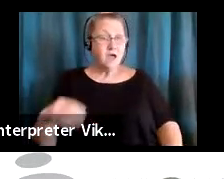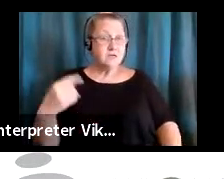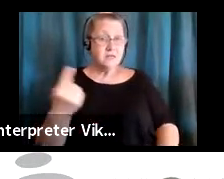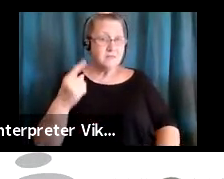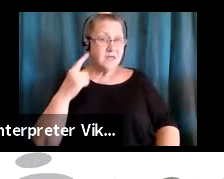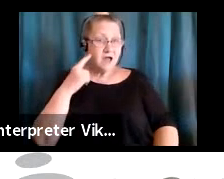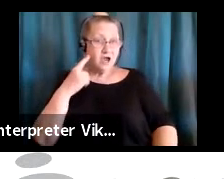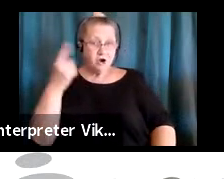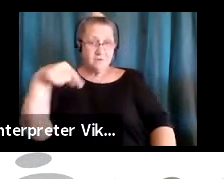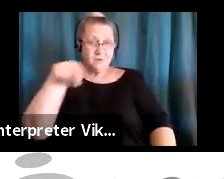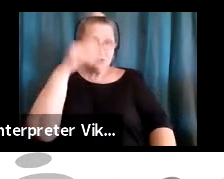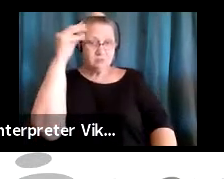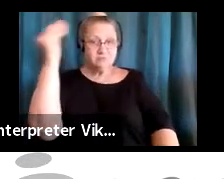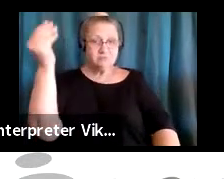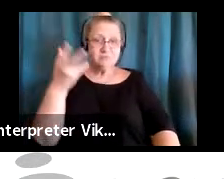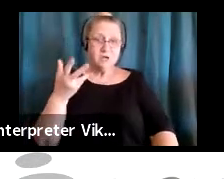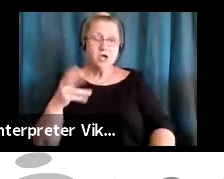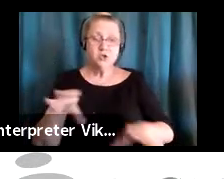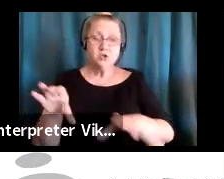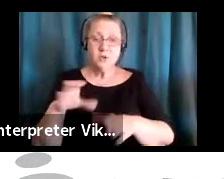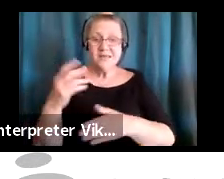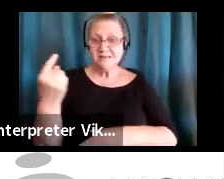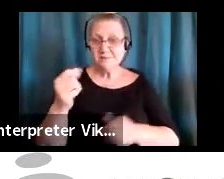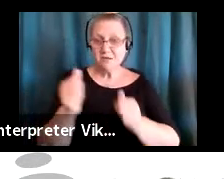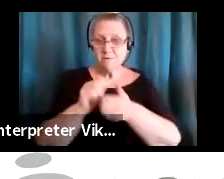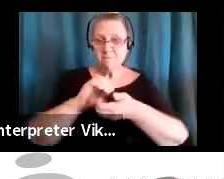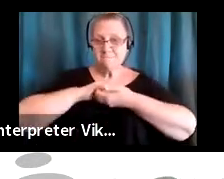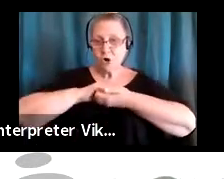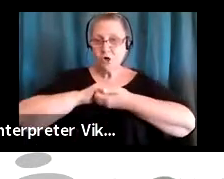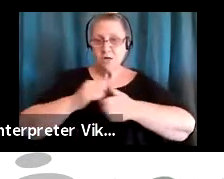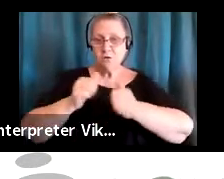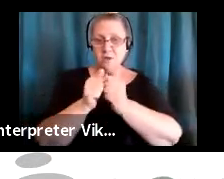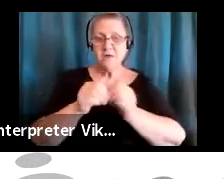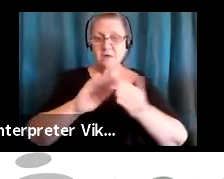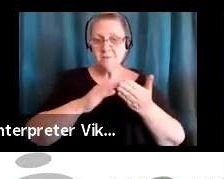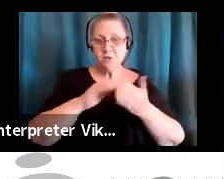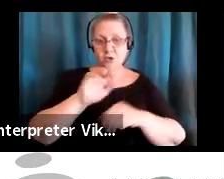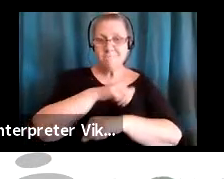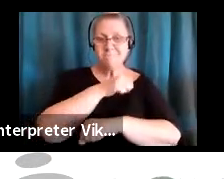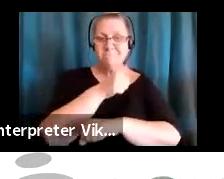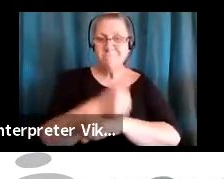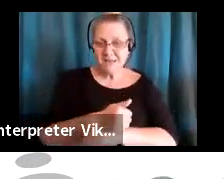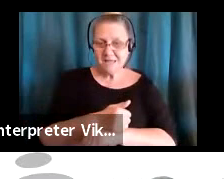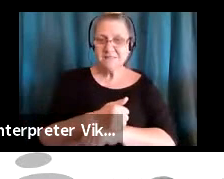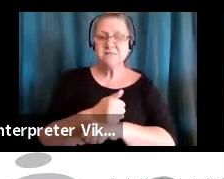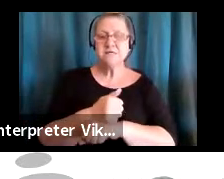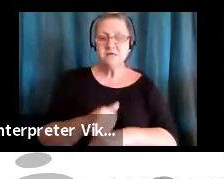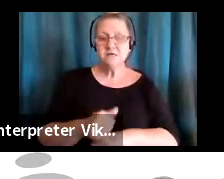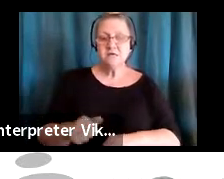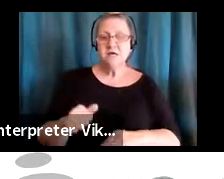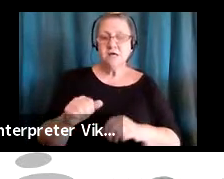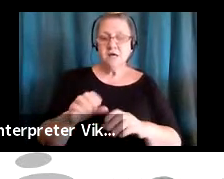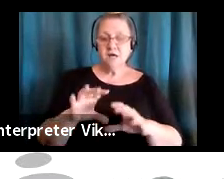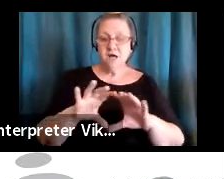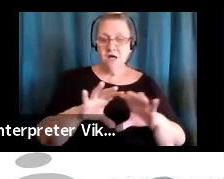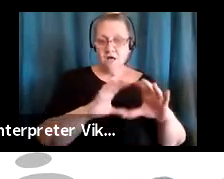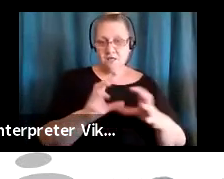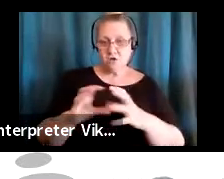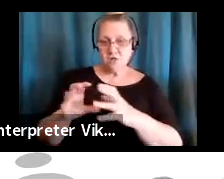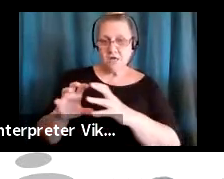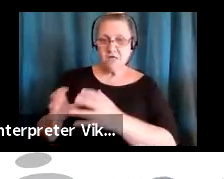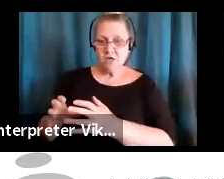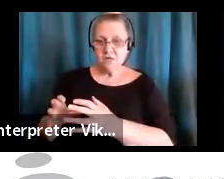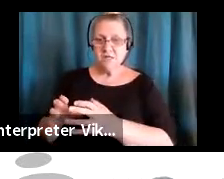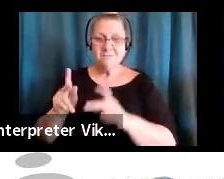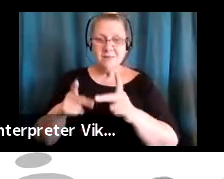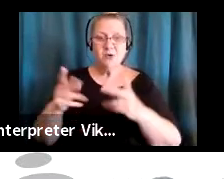doing a lot more about partnering with our community-based organizations and people who already do this work. And so I just really thank you for